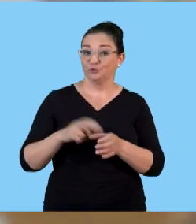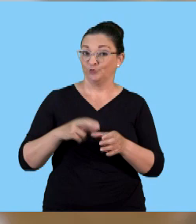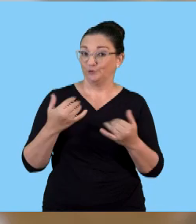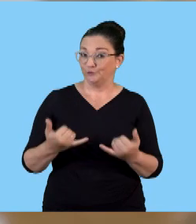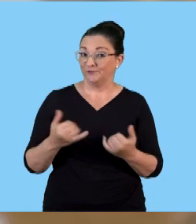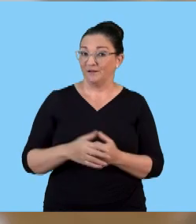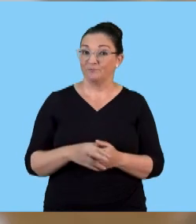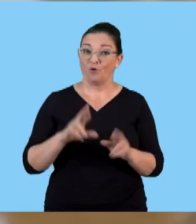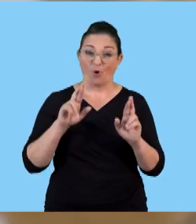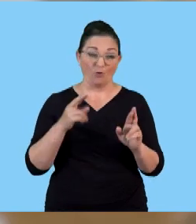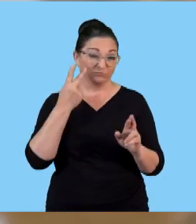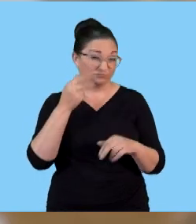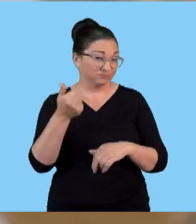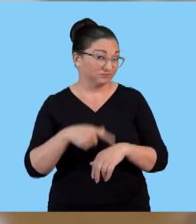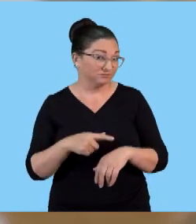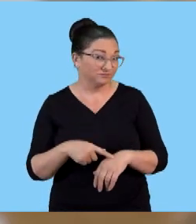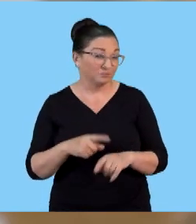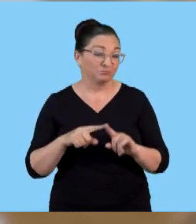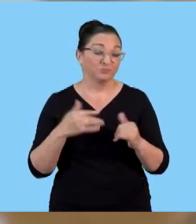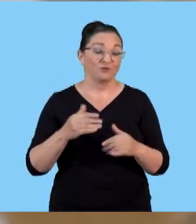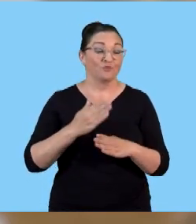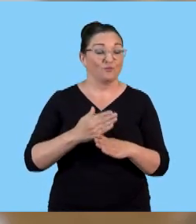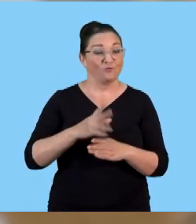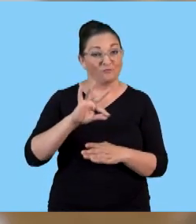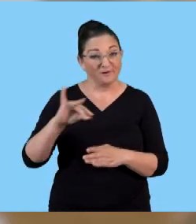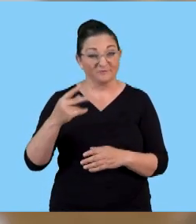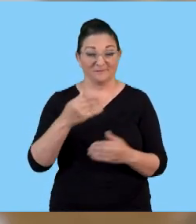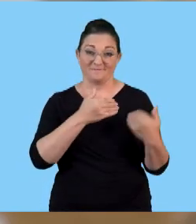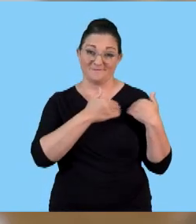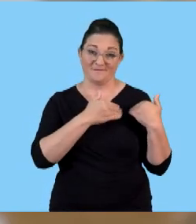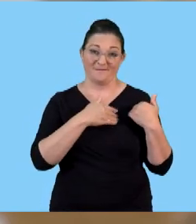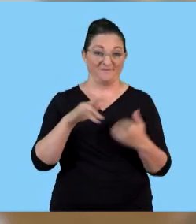you for joining us today. Hope to see you next time. Remember to work every day